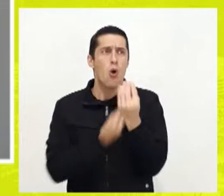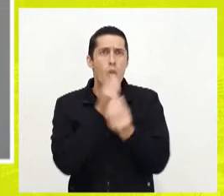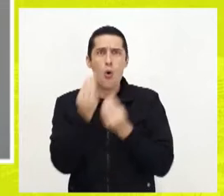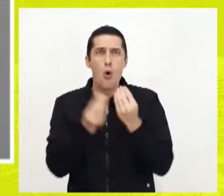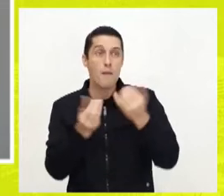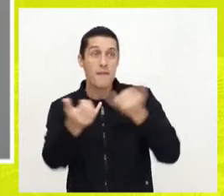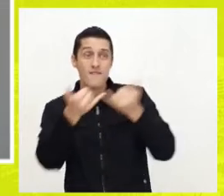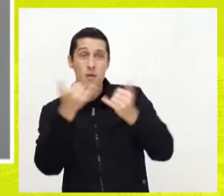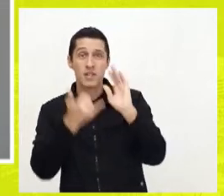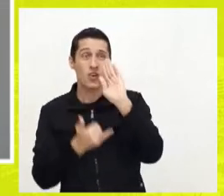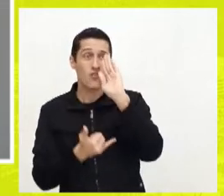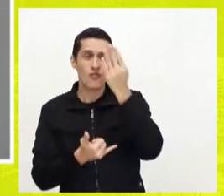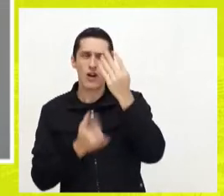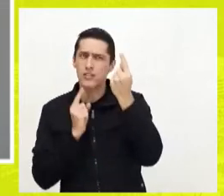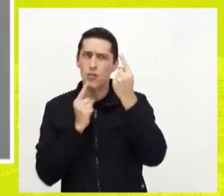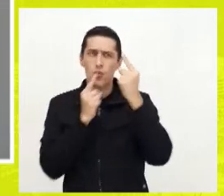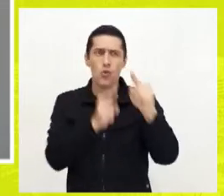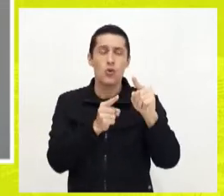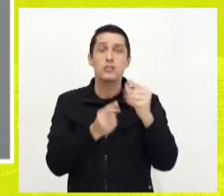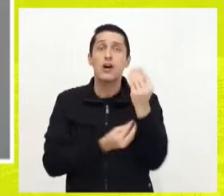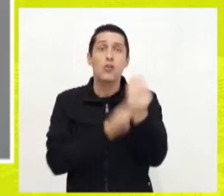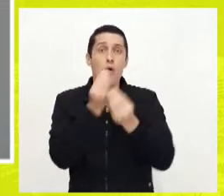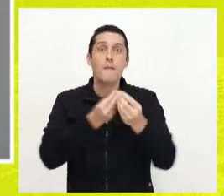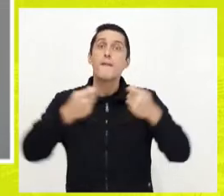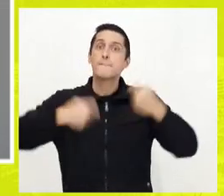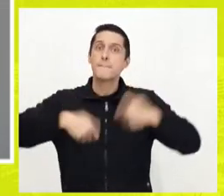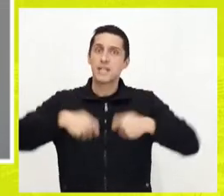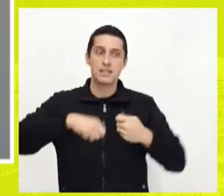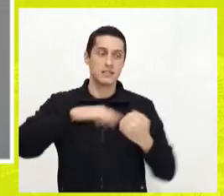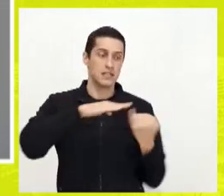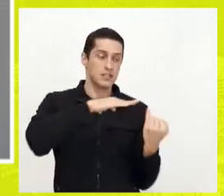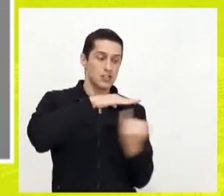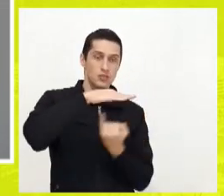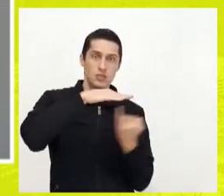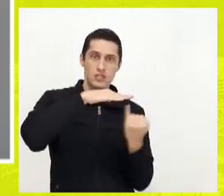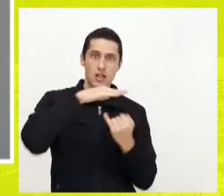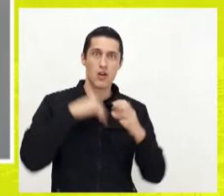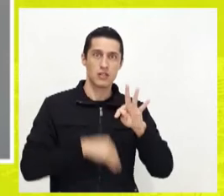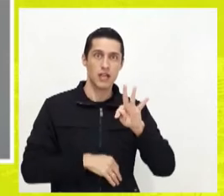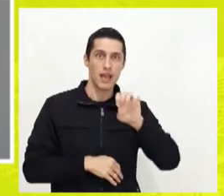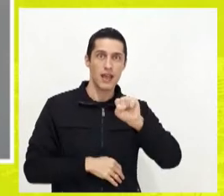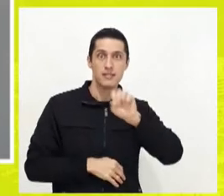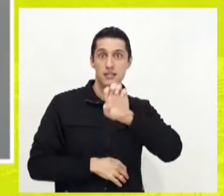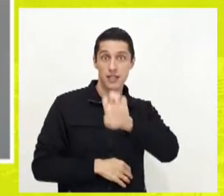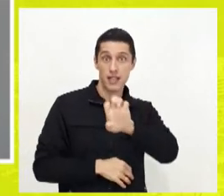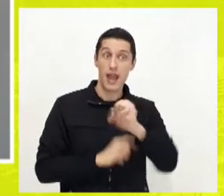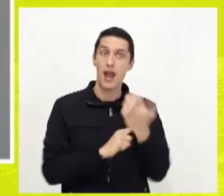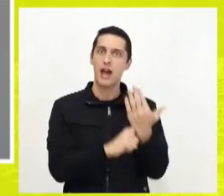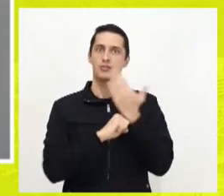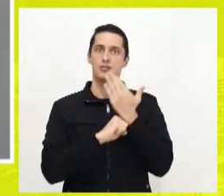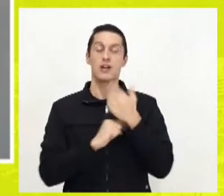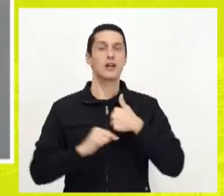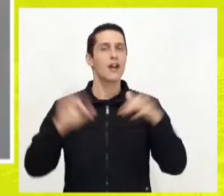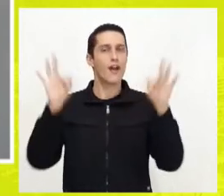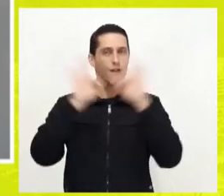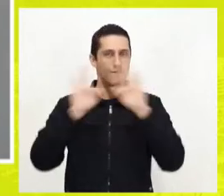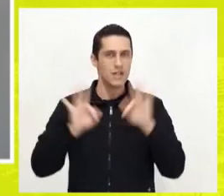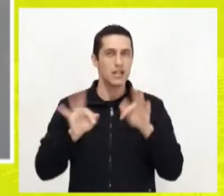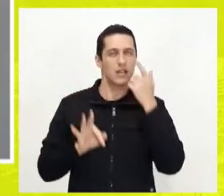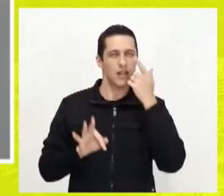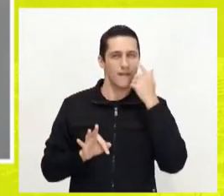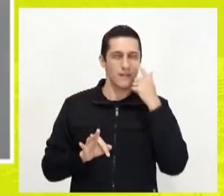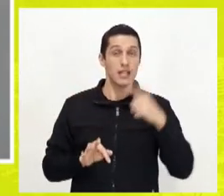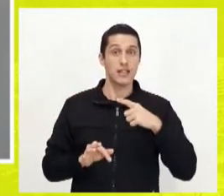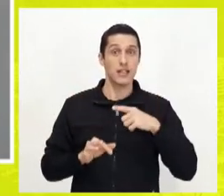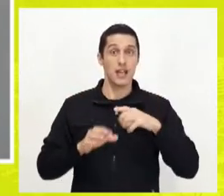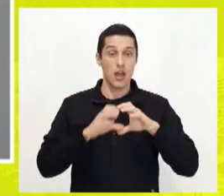elections without institutional support and the institutional concern of the superior court i'm really happy to